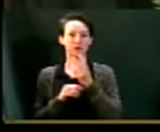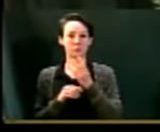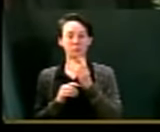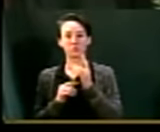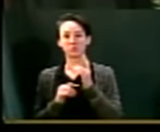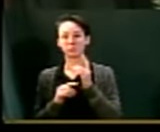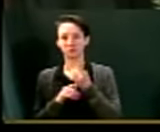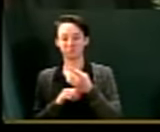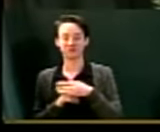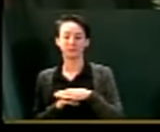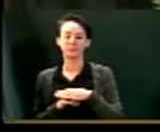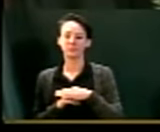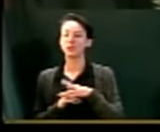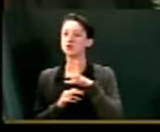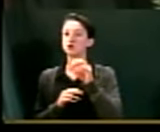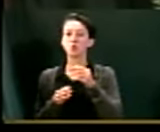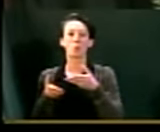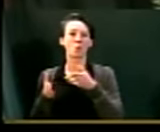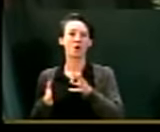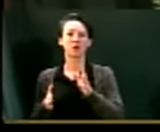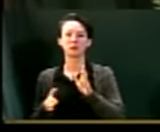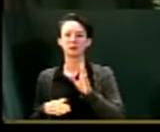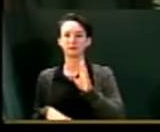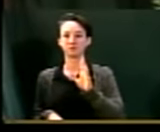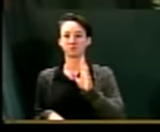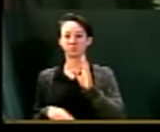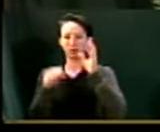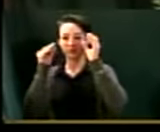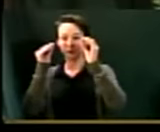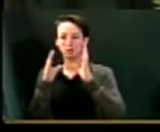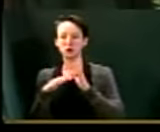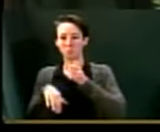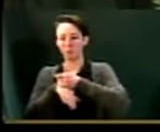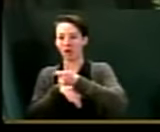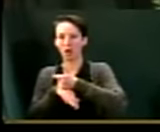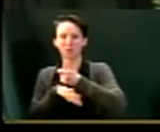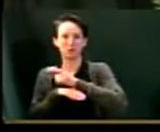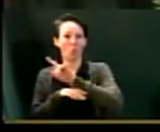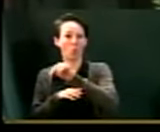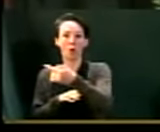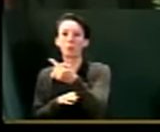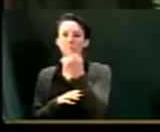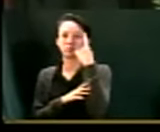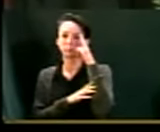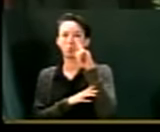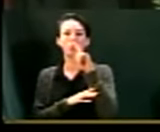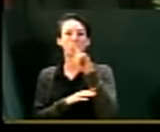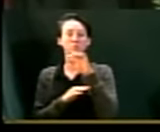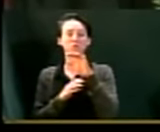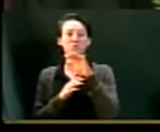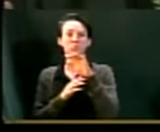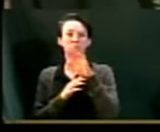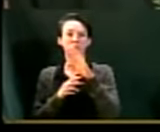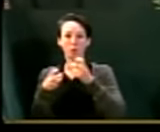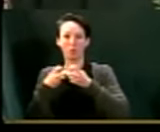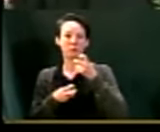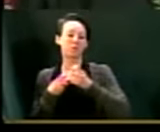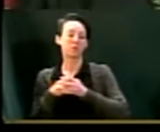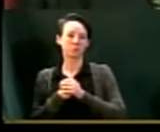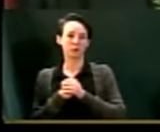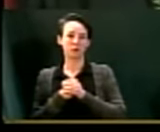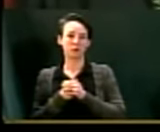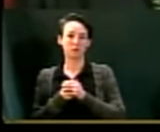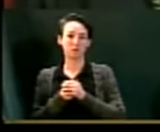There's no way our teachers can be solely blamed for the problems that went on, having seen the evidence that I've seen. And I hope every board